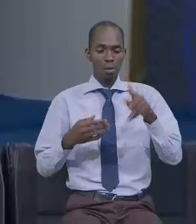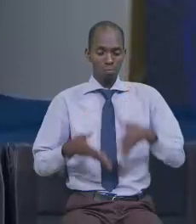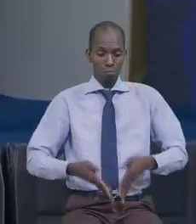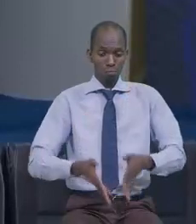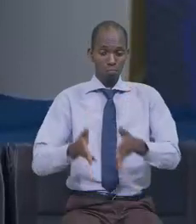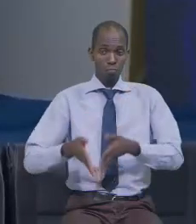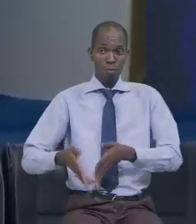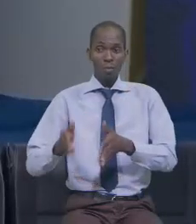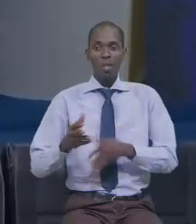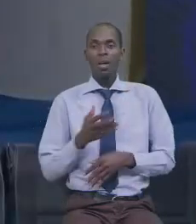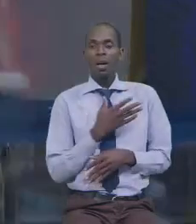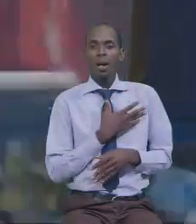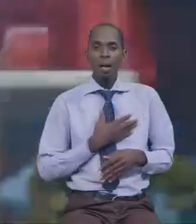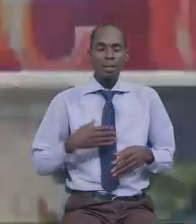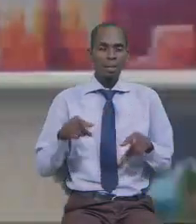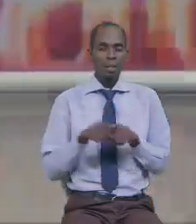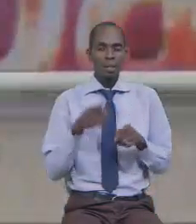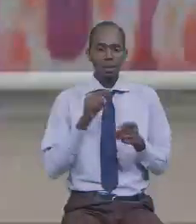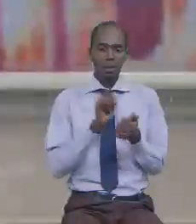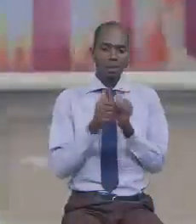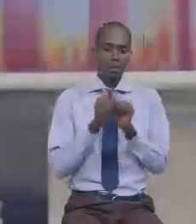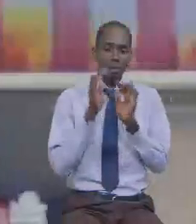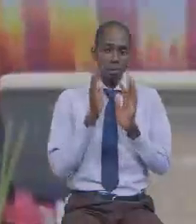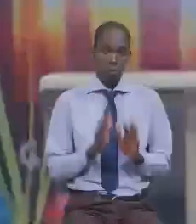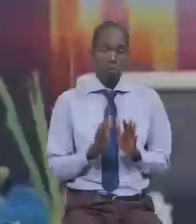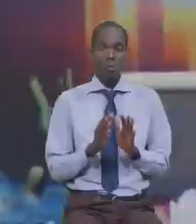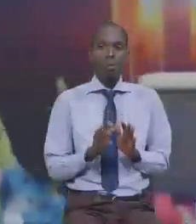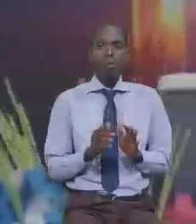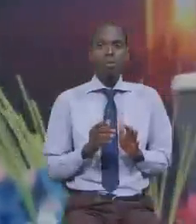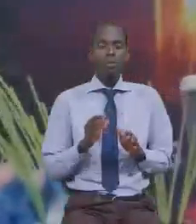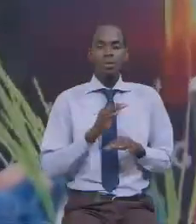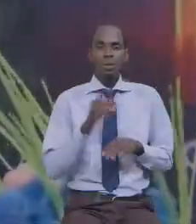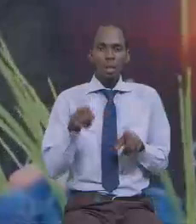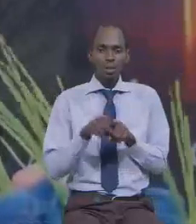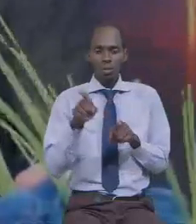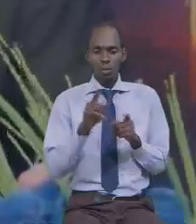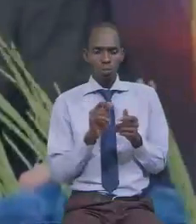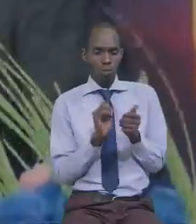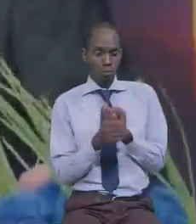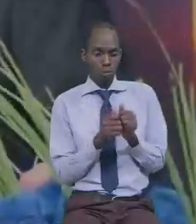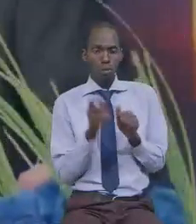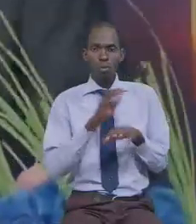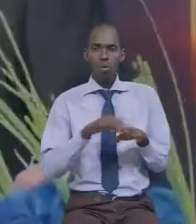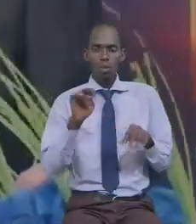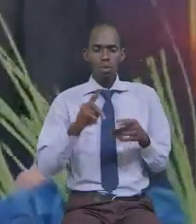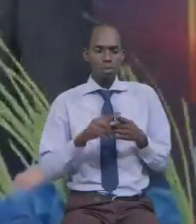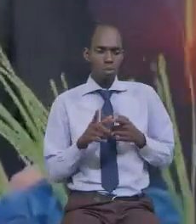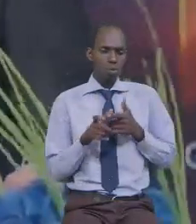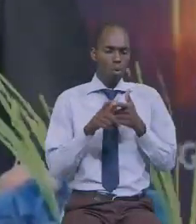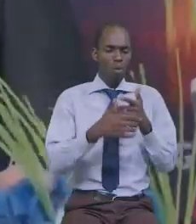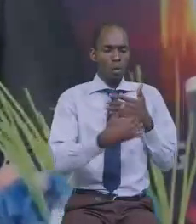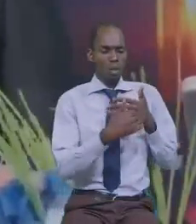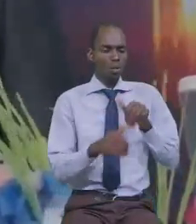And as the athlete is running, you don't have to run behind that athlete. There's your lane over